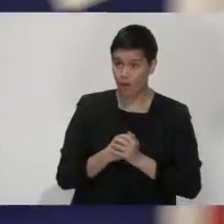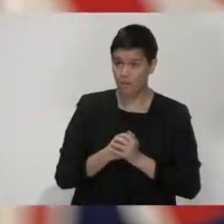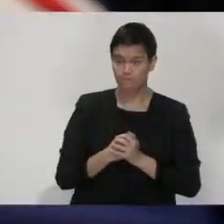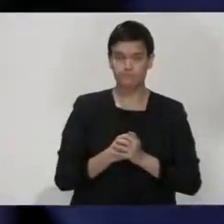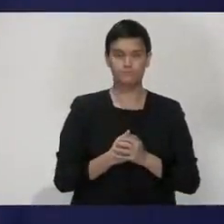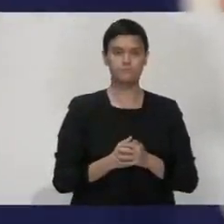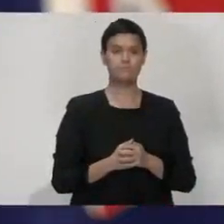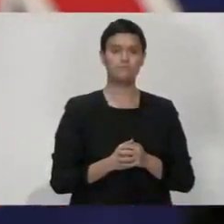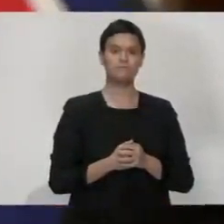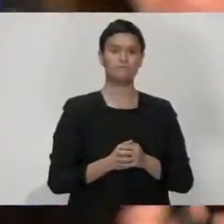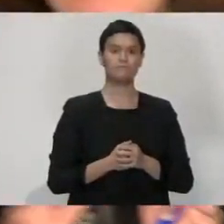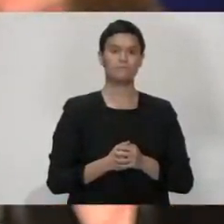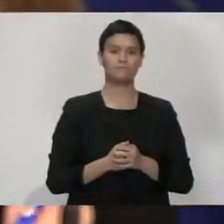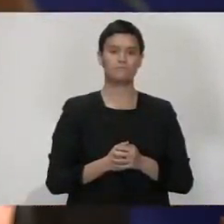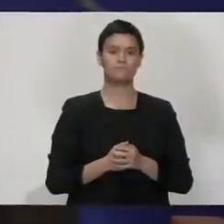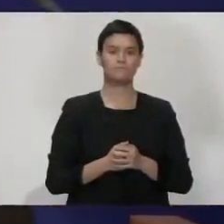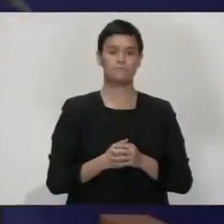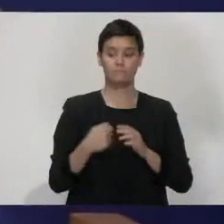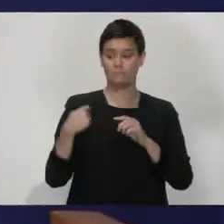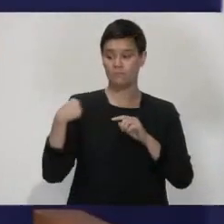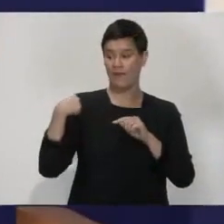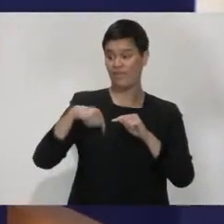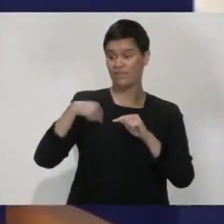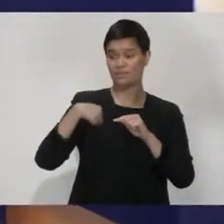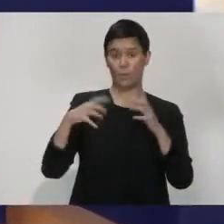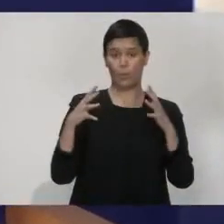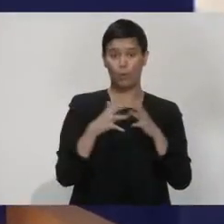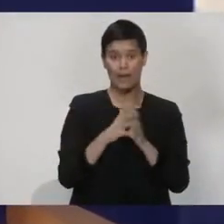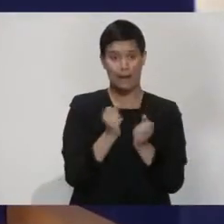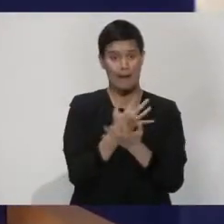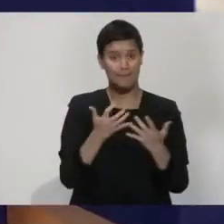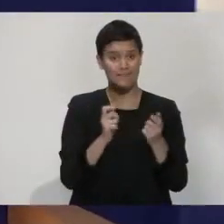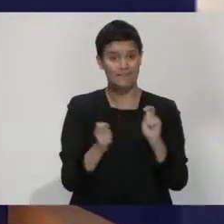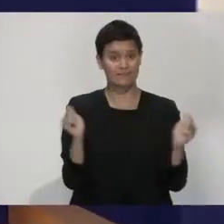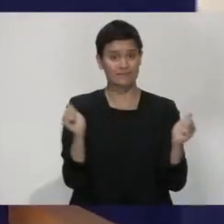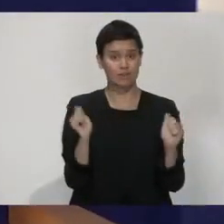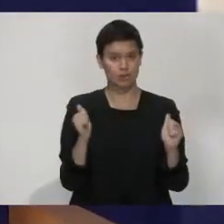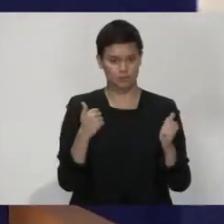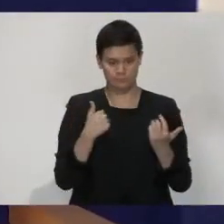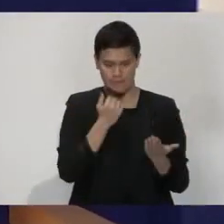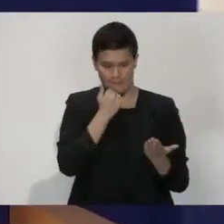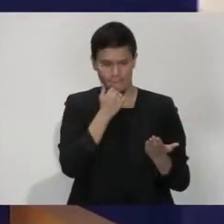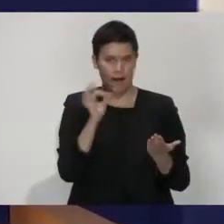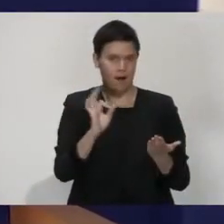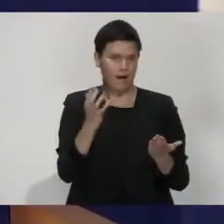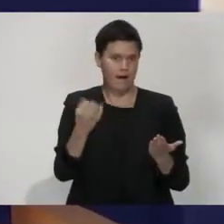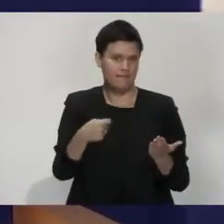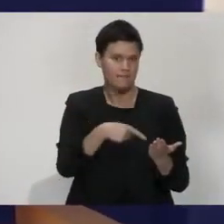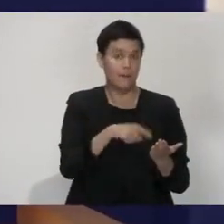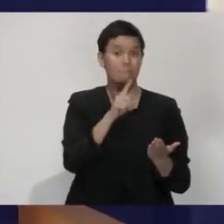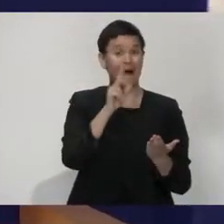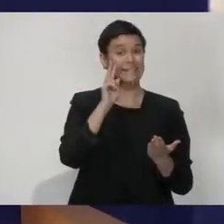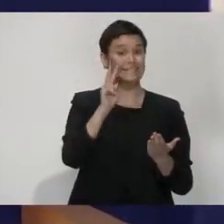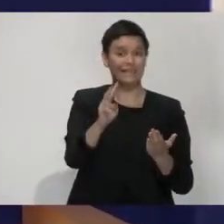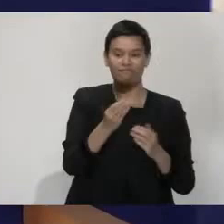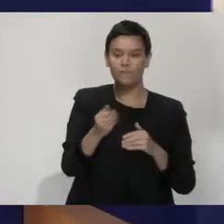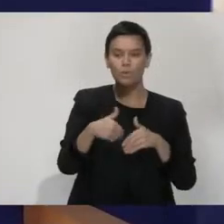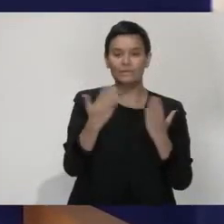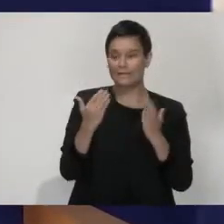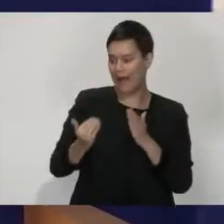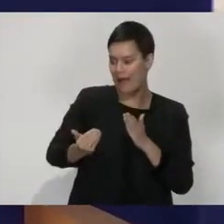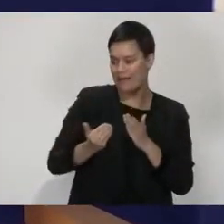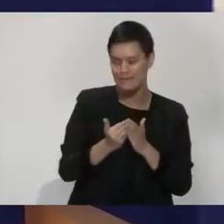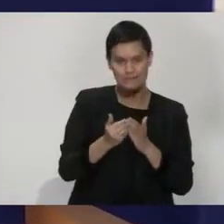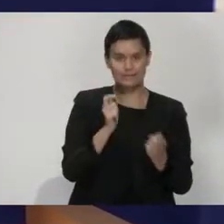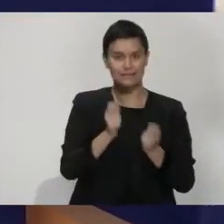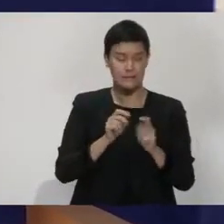target? I'm unable to say how many we've done in the last week, but what we have seen in the last few days is that increase in numbers, and